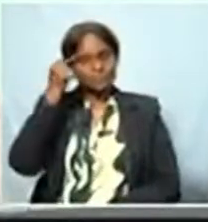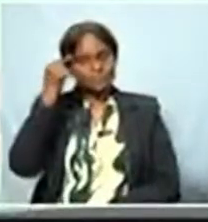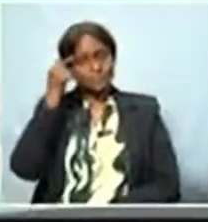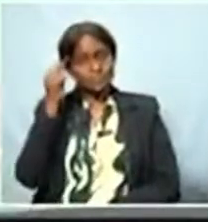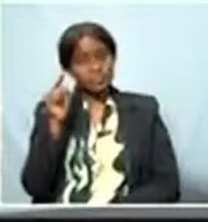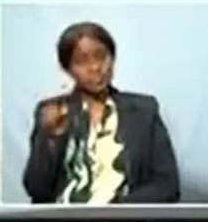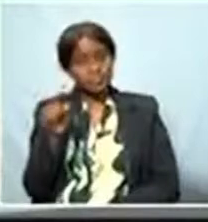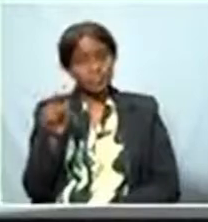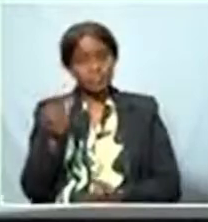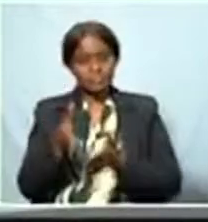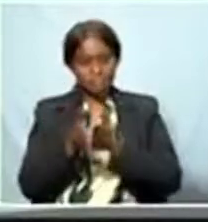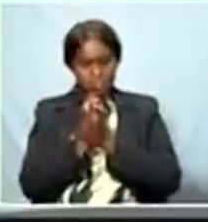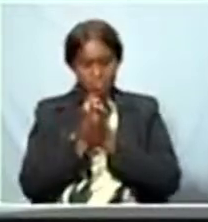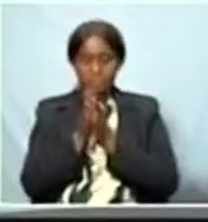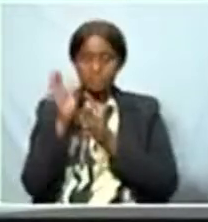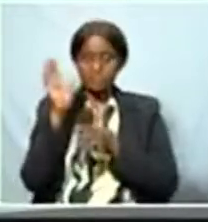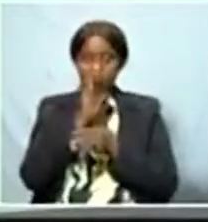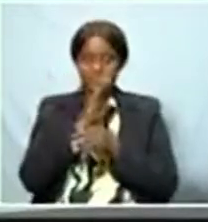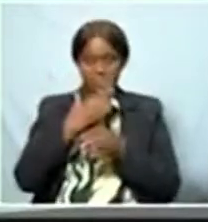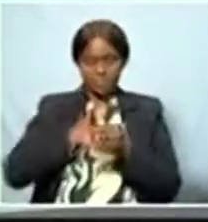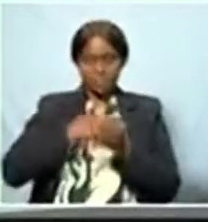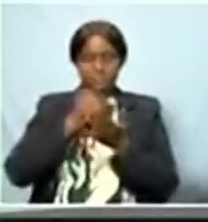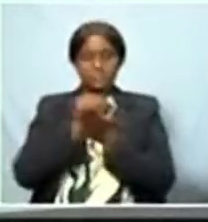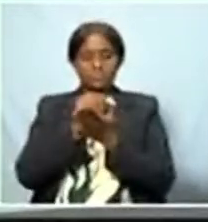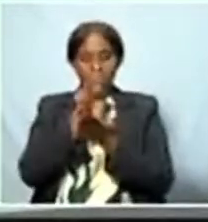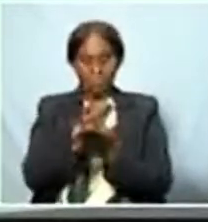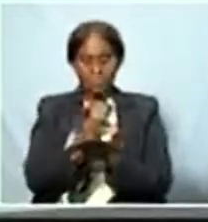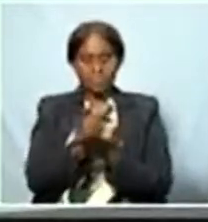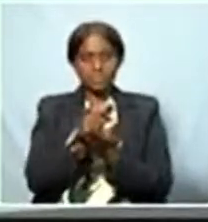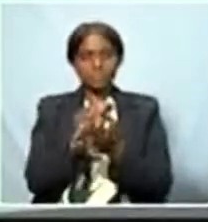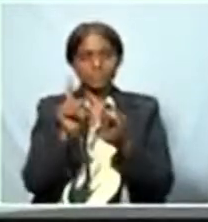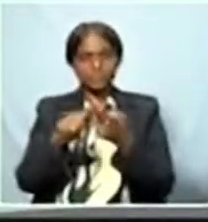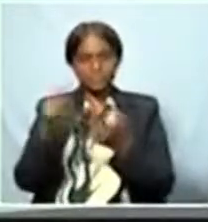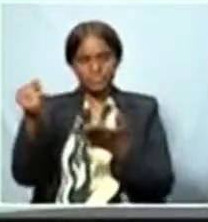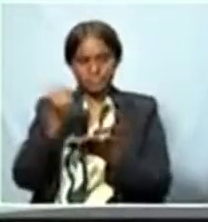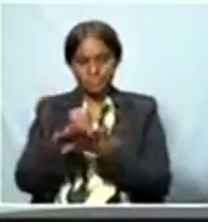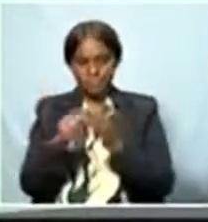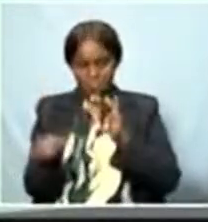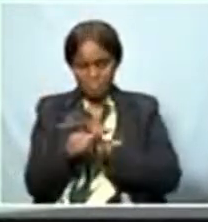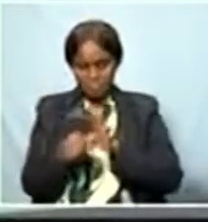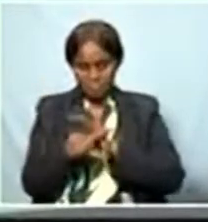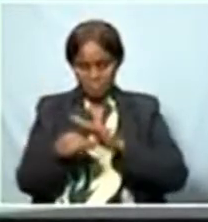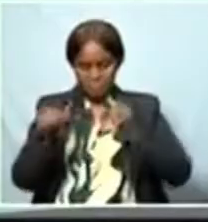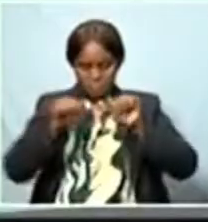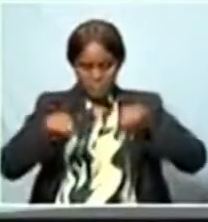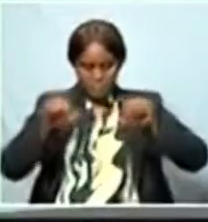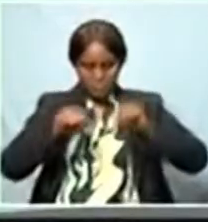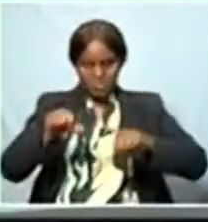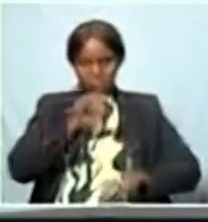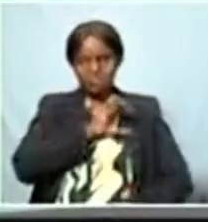government requested my office to contract a private audit firm.